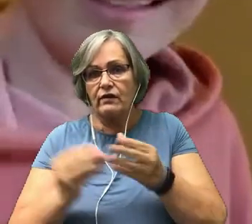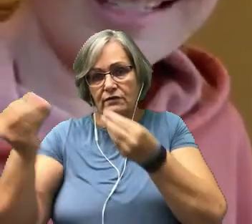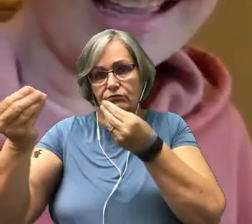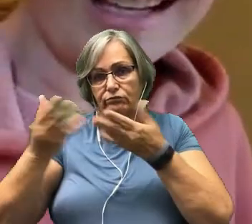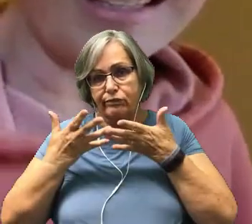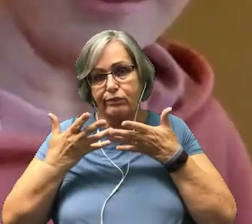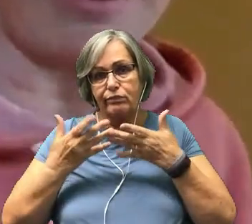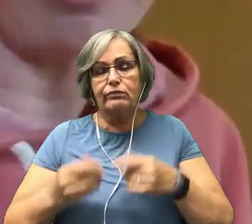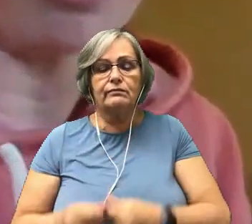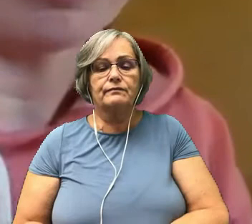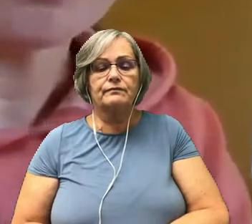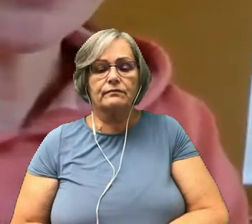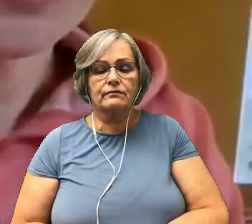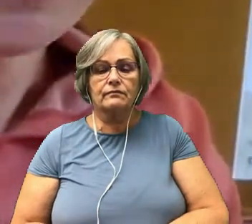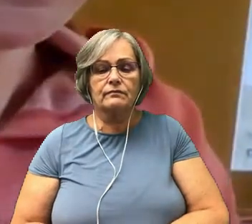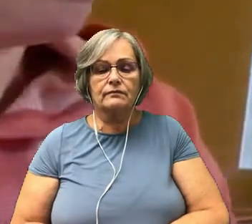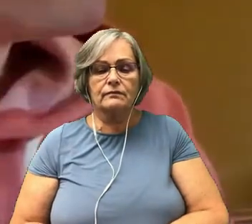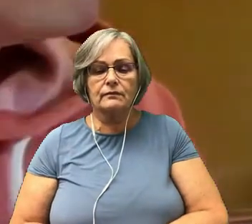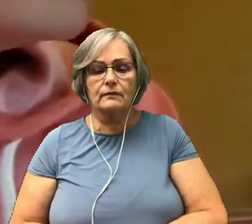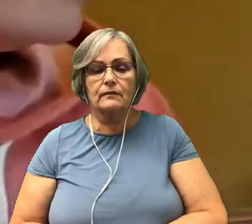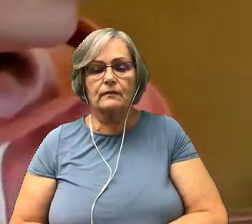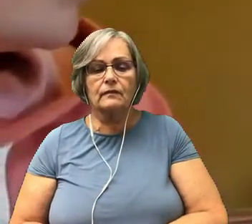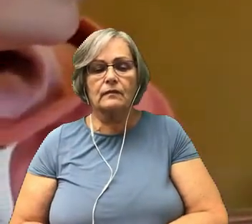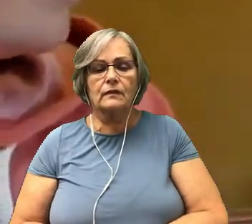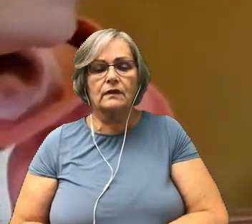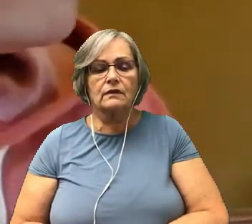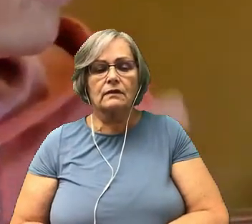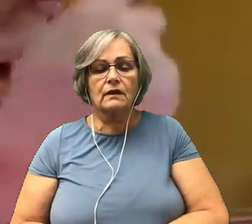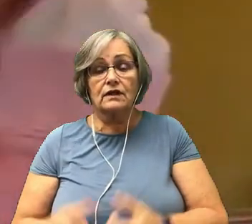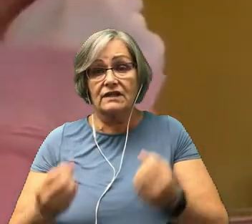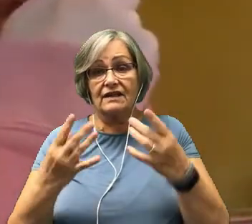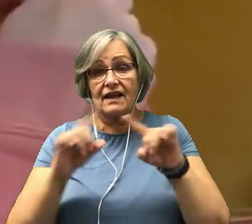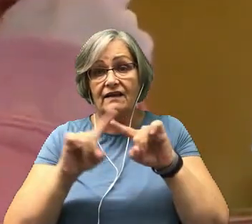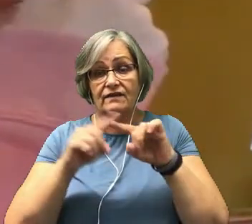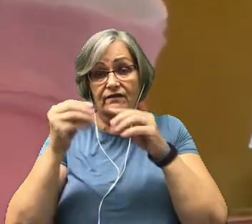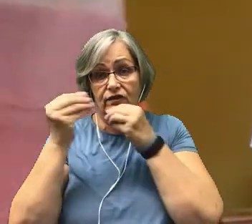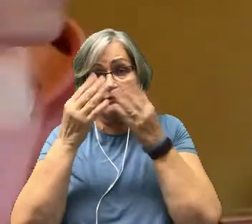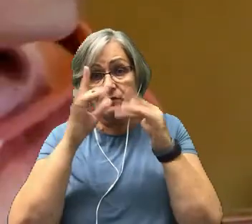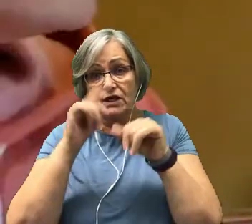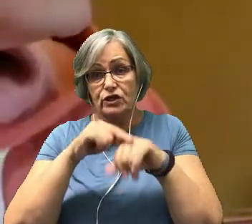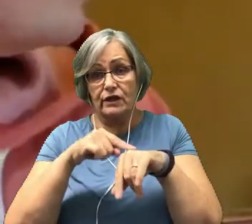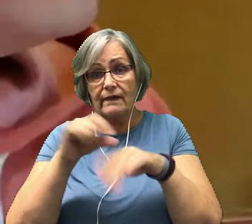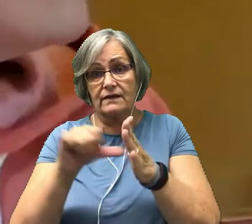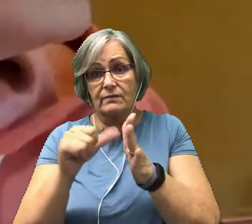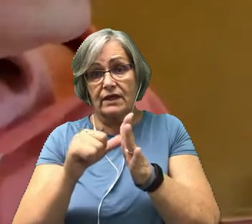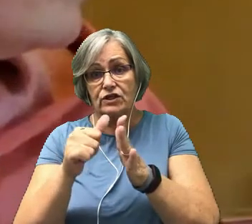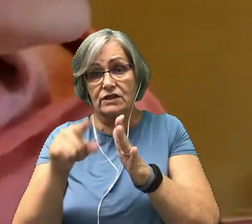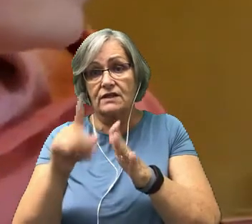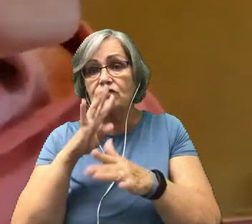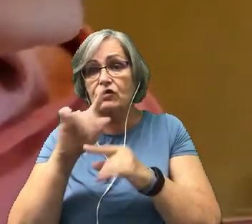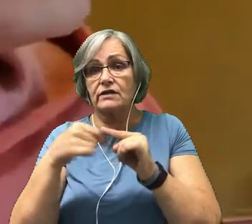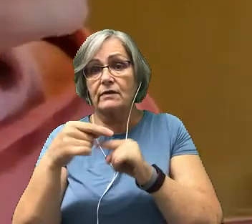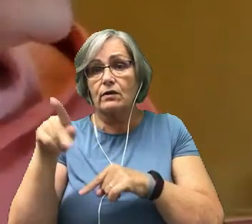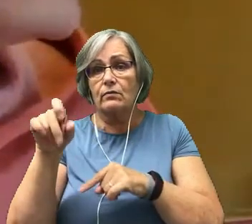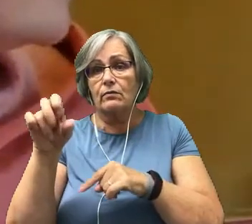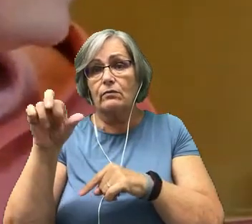is telling us about polar bears, okay? So this has a lot of different information in here. And it talks about how polar bears are